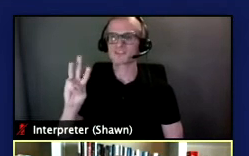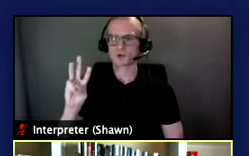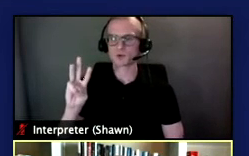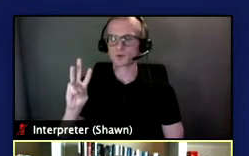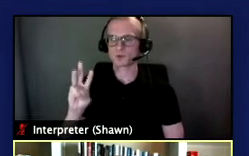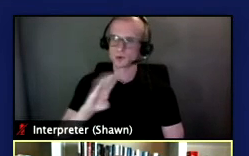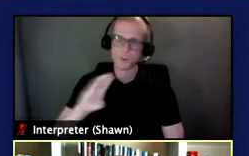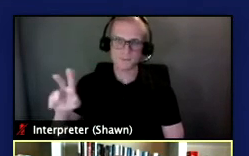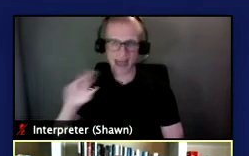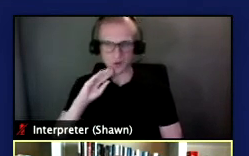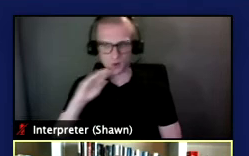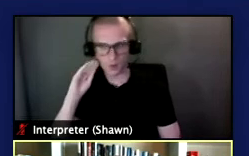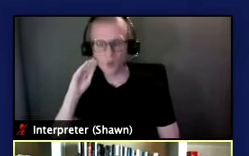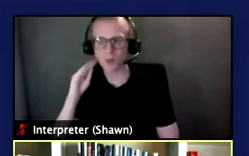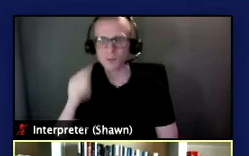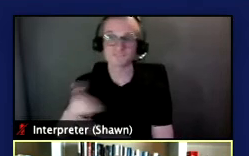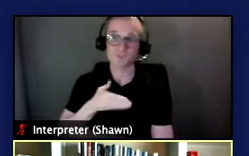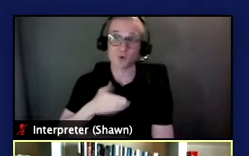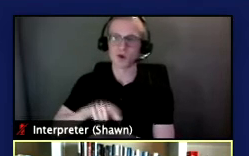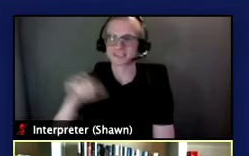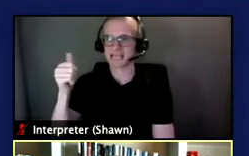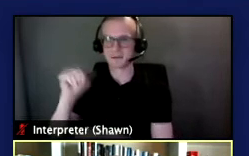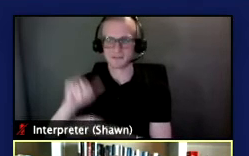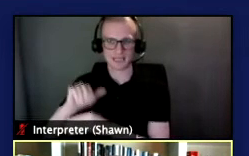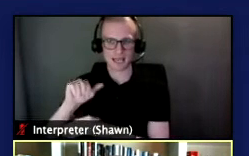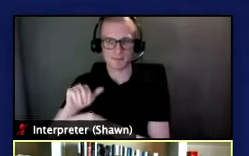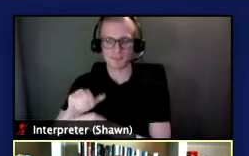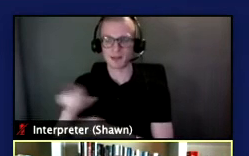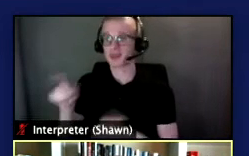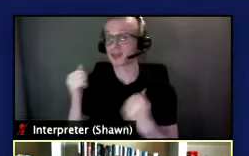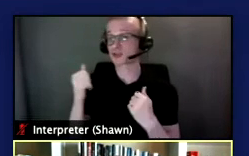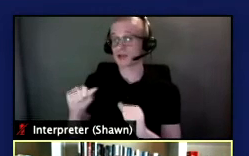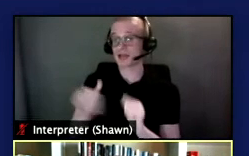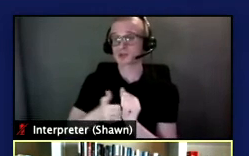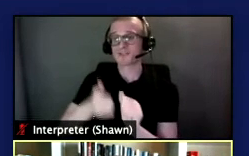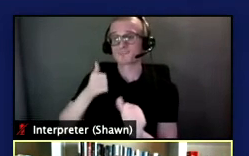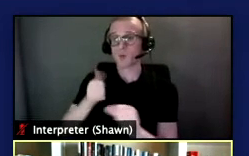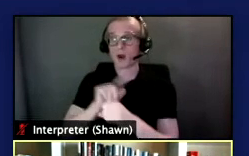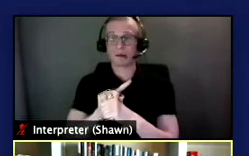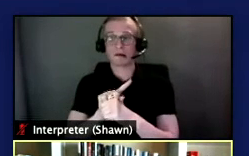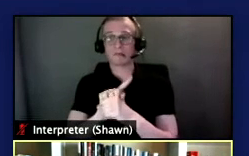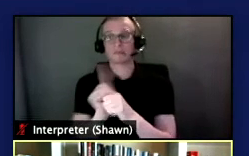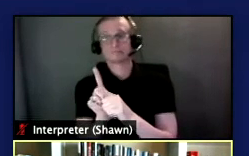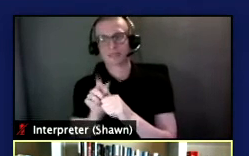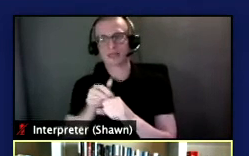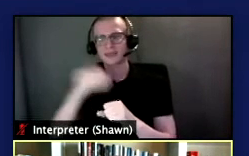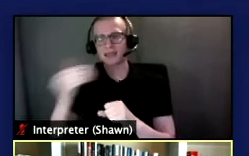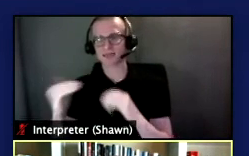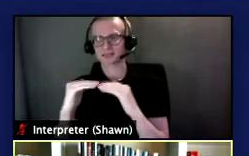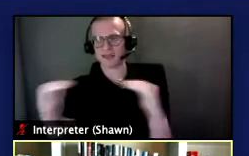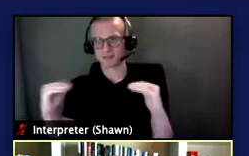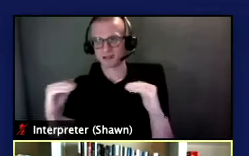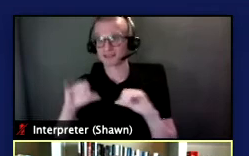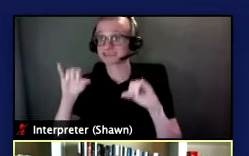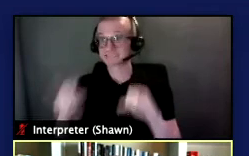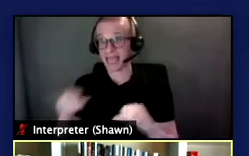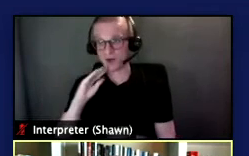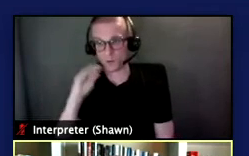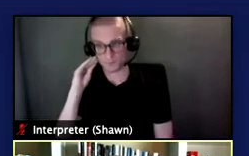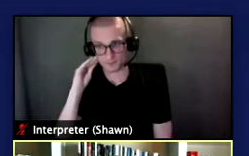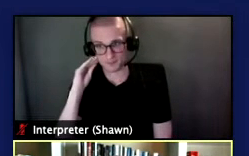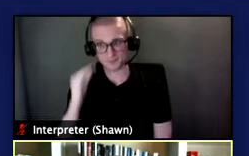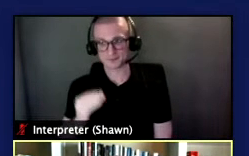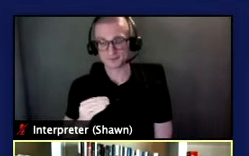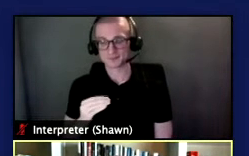to try and avoid moving to the next step on the dial, which is the stay at home. So these